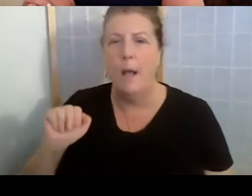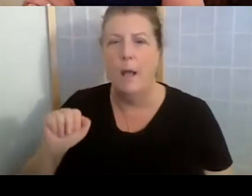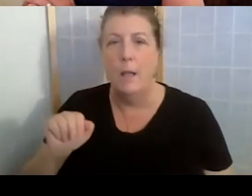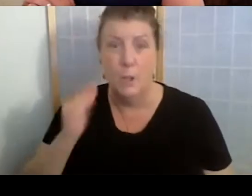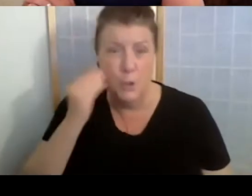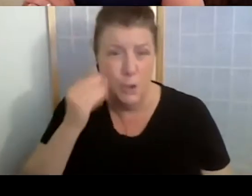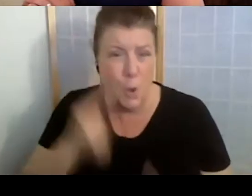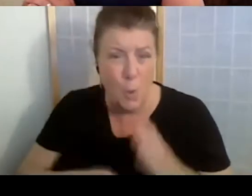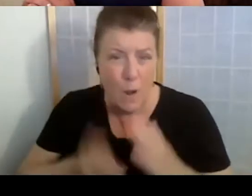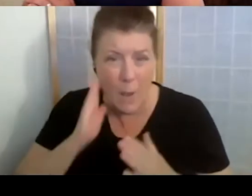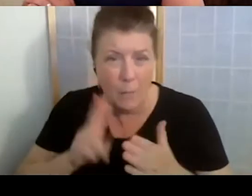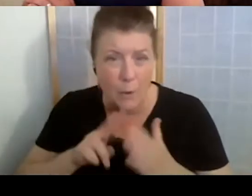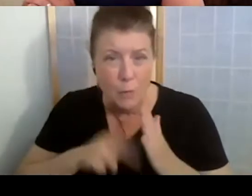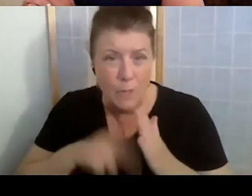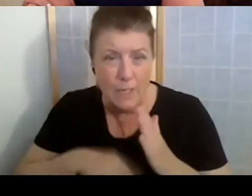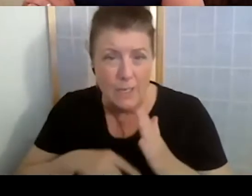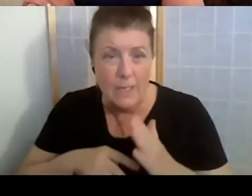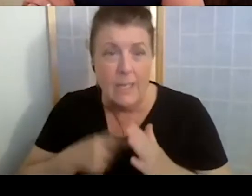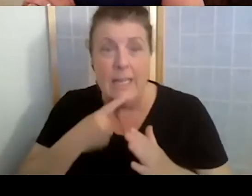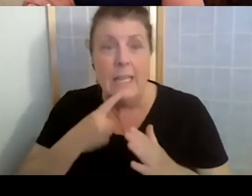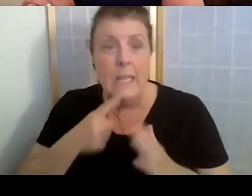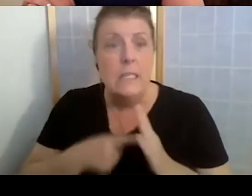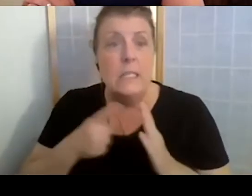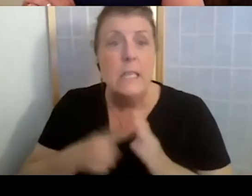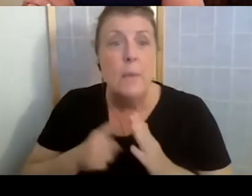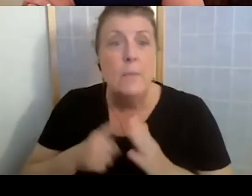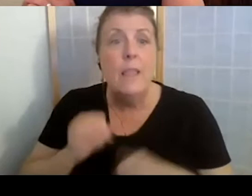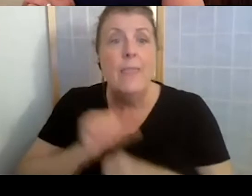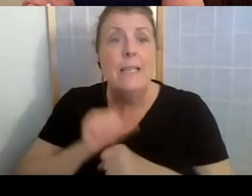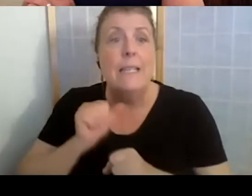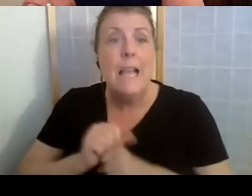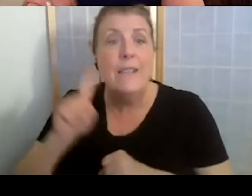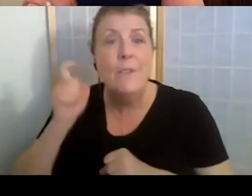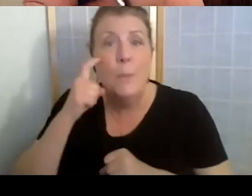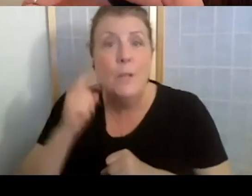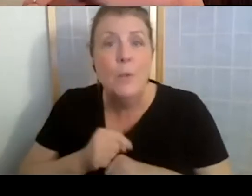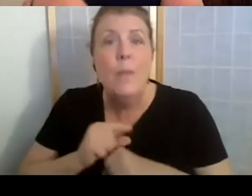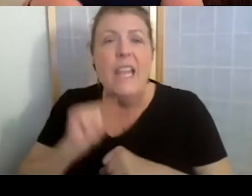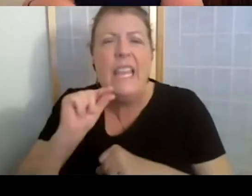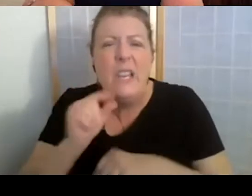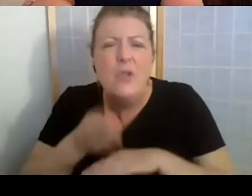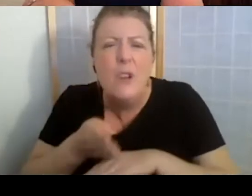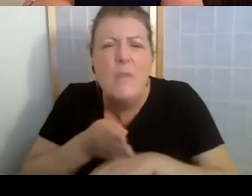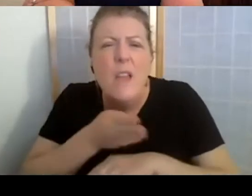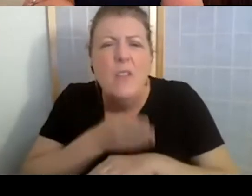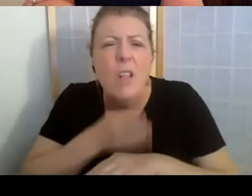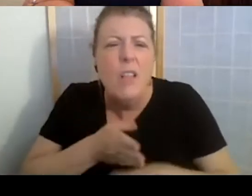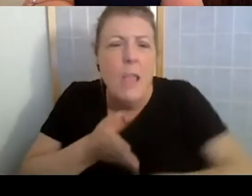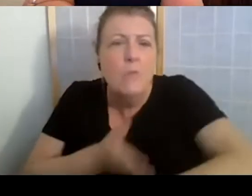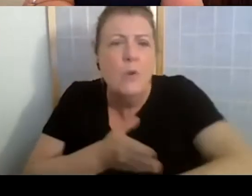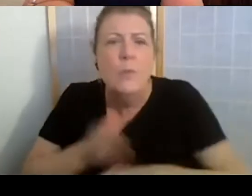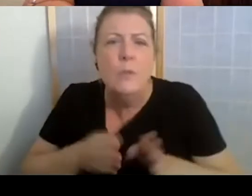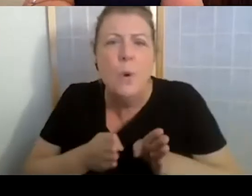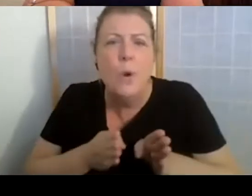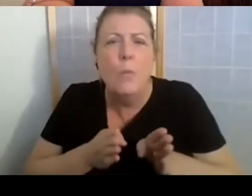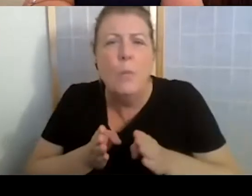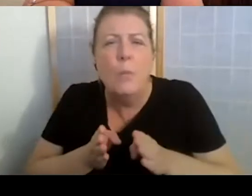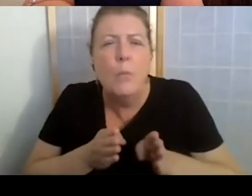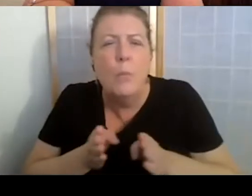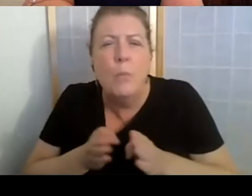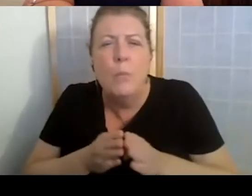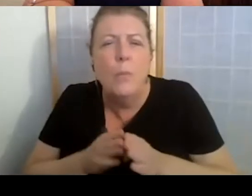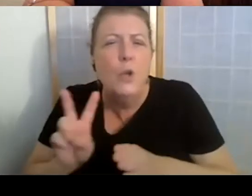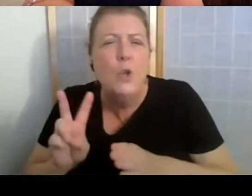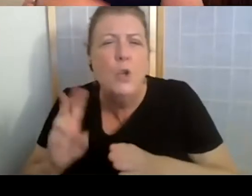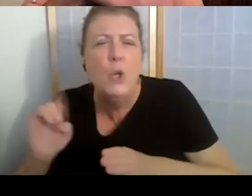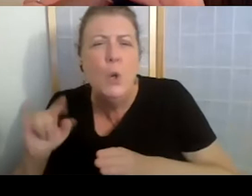chance, anybody? He says, sometimes the task of government is to make incremental improvements or to steer the ocean liner 2 degrees so that in 10 years from now,